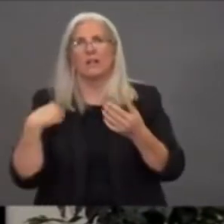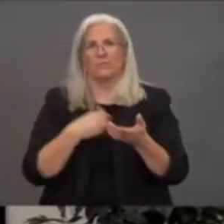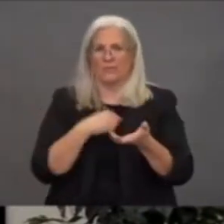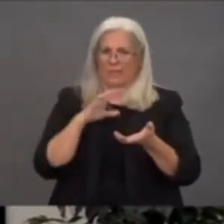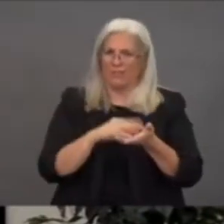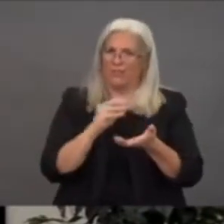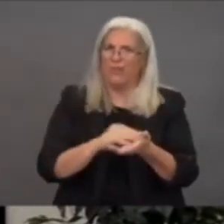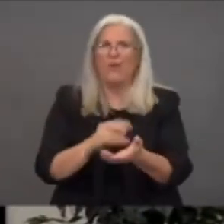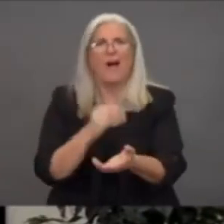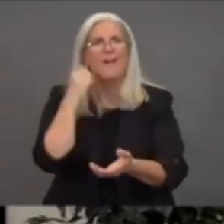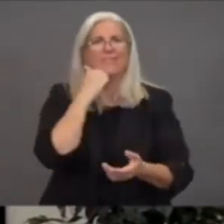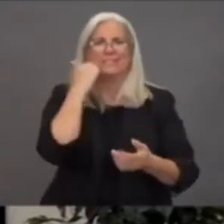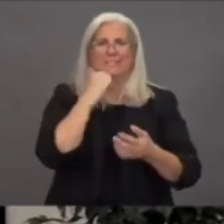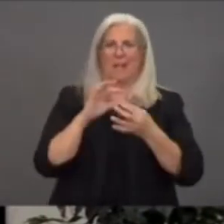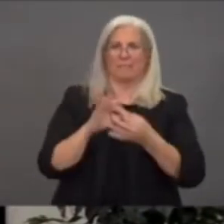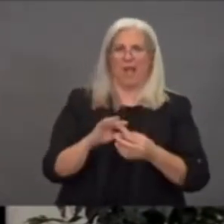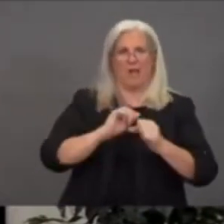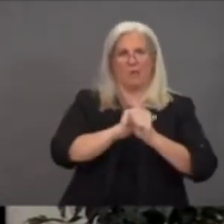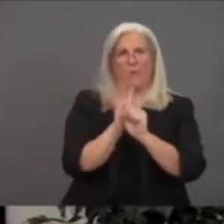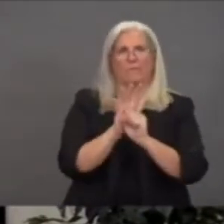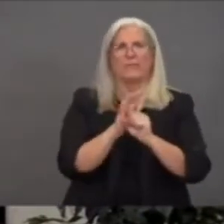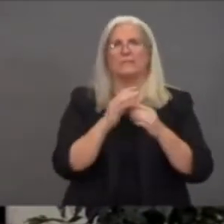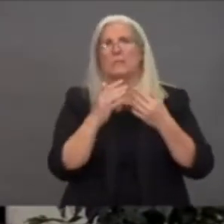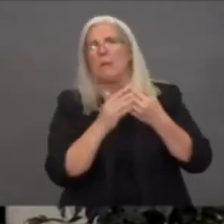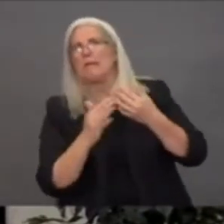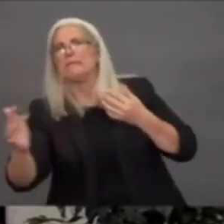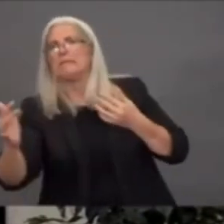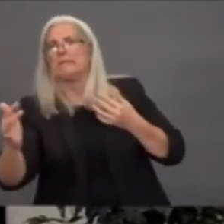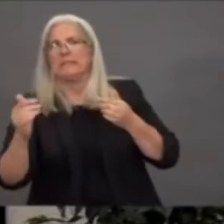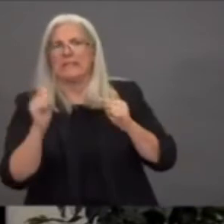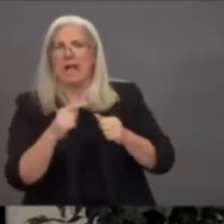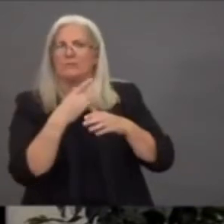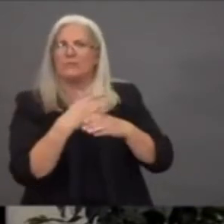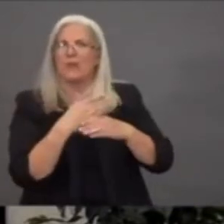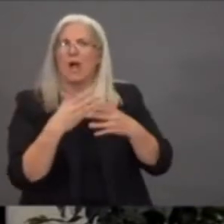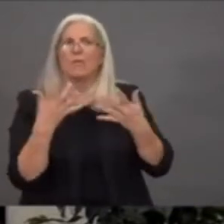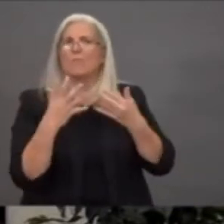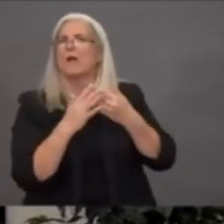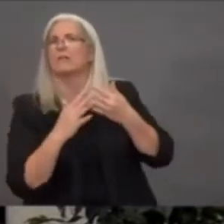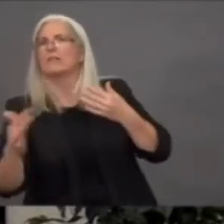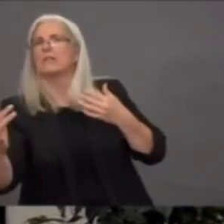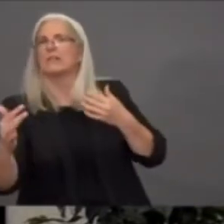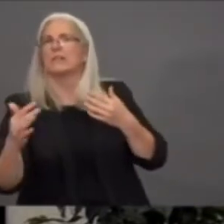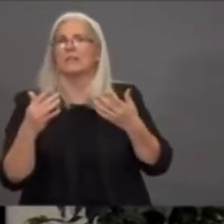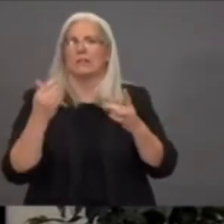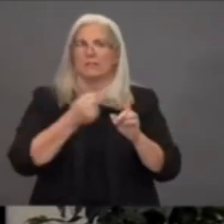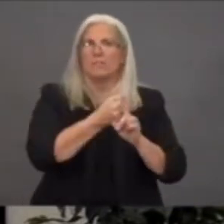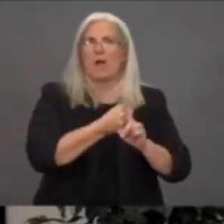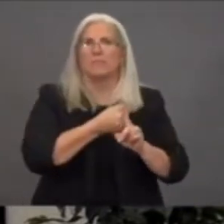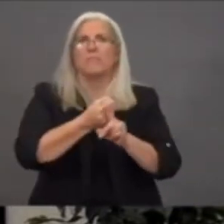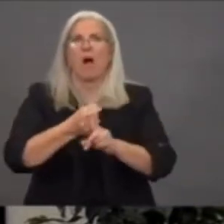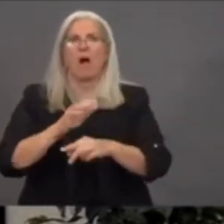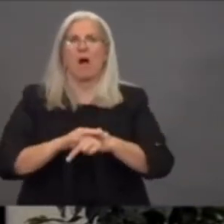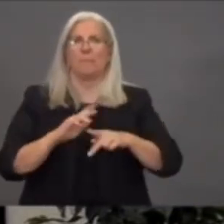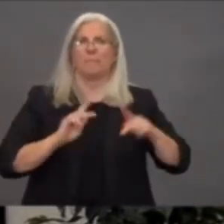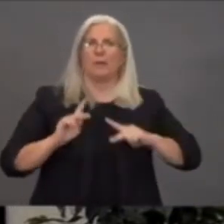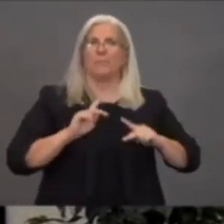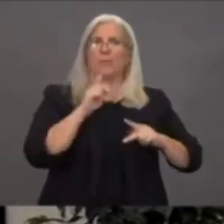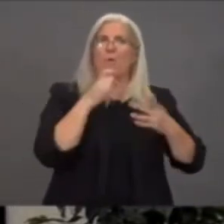Yeah. So do you mind sharing a little bit about the long-term effects of things that may possibly happen? I think it's important for people to know